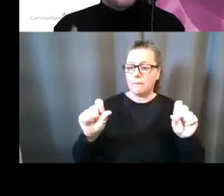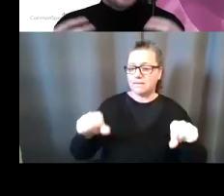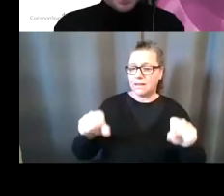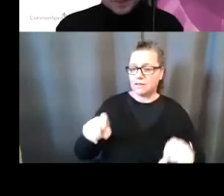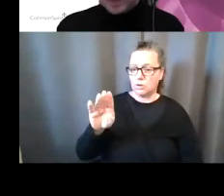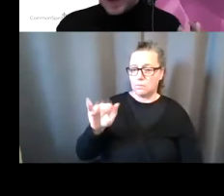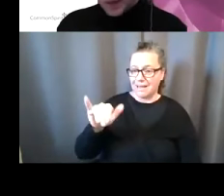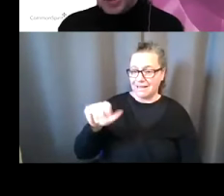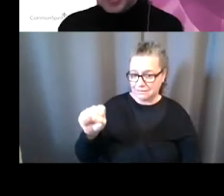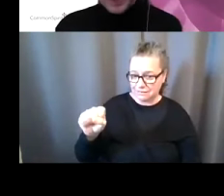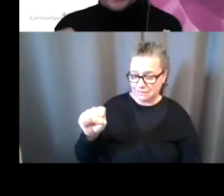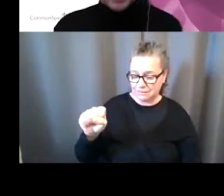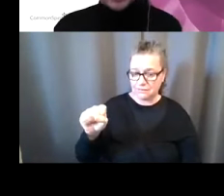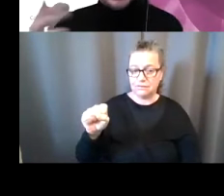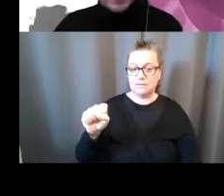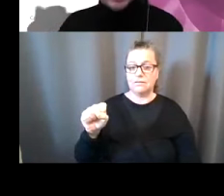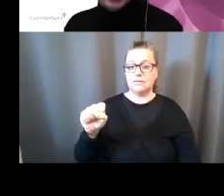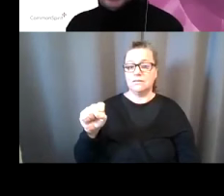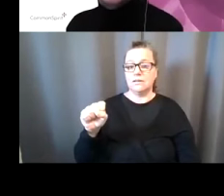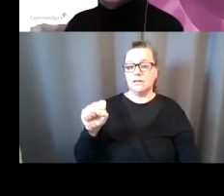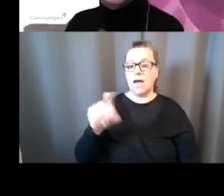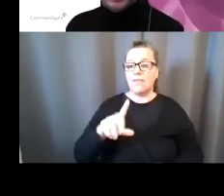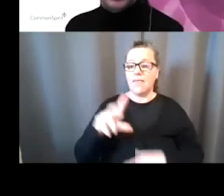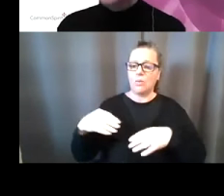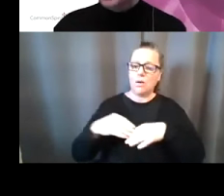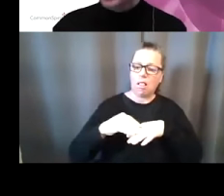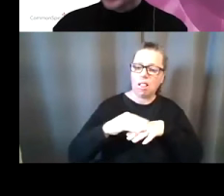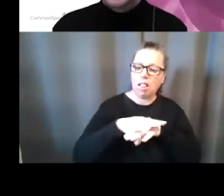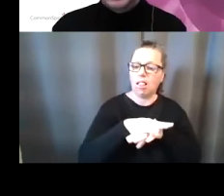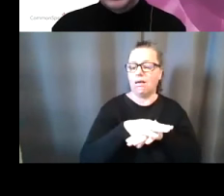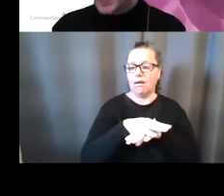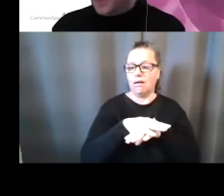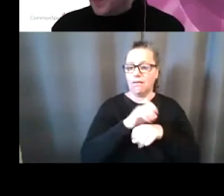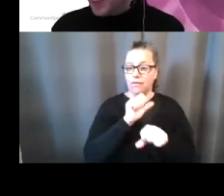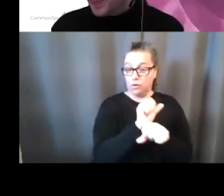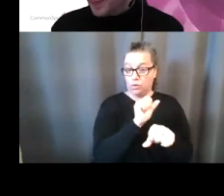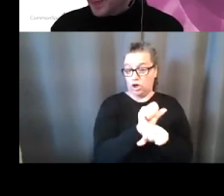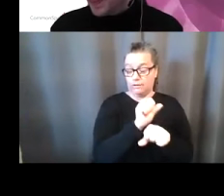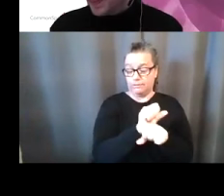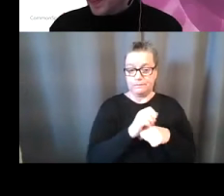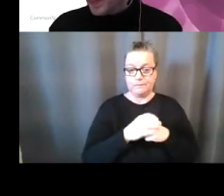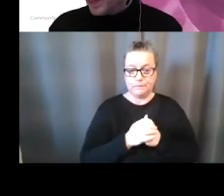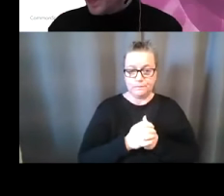and which may eventually seep into the work itself.